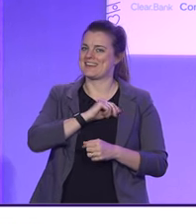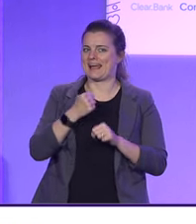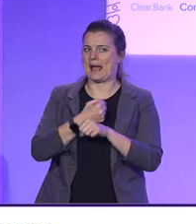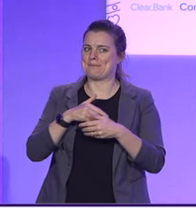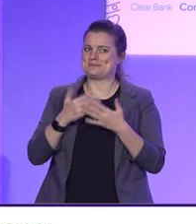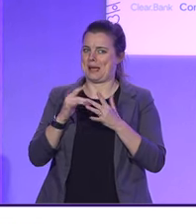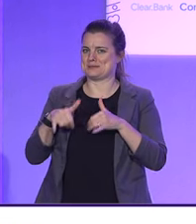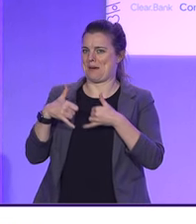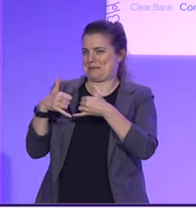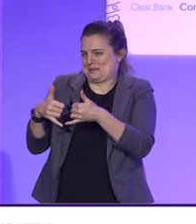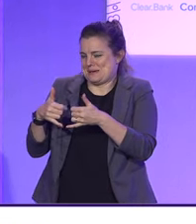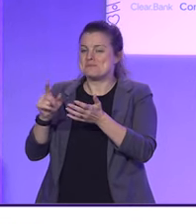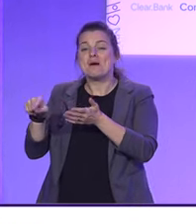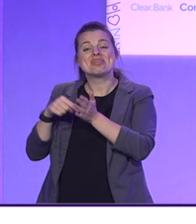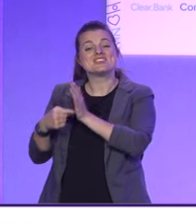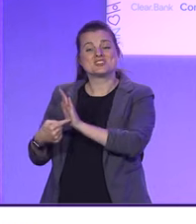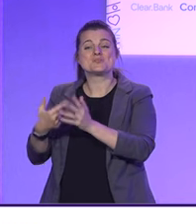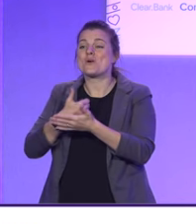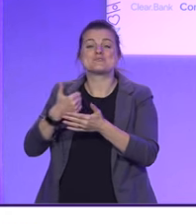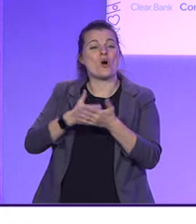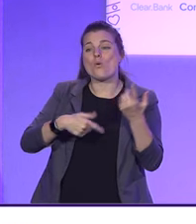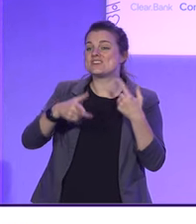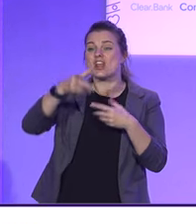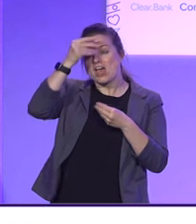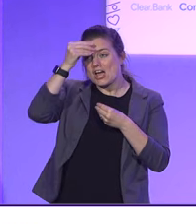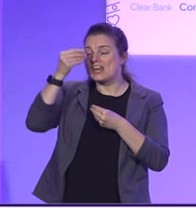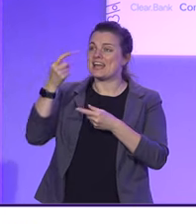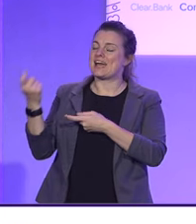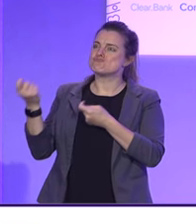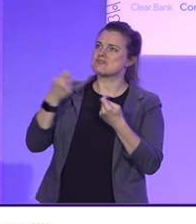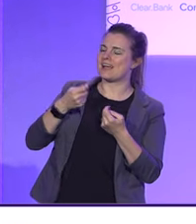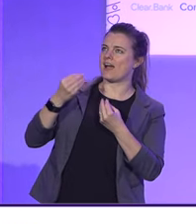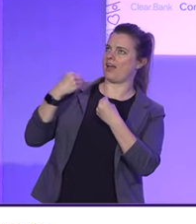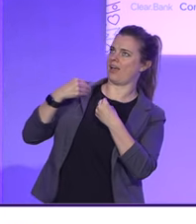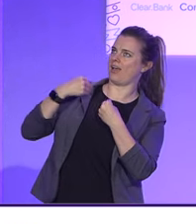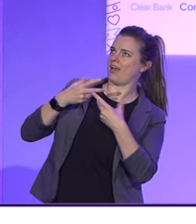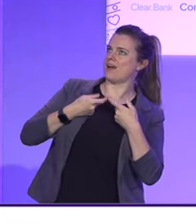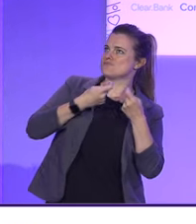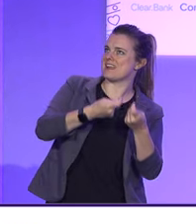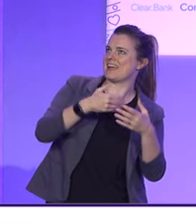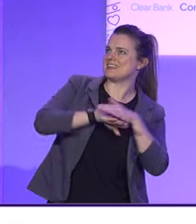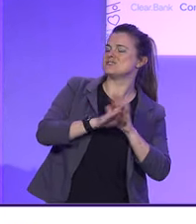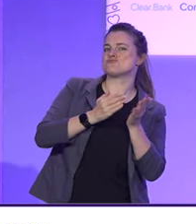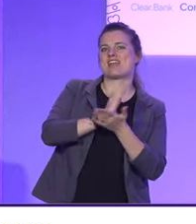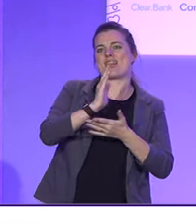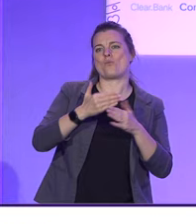shows that we're always learning and taking our teachings with us. Thanks for listening. Cheers.